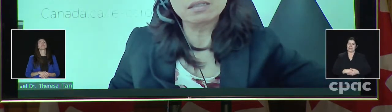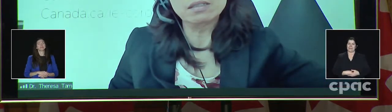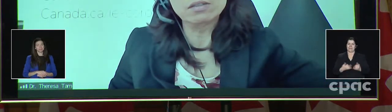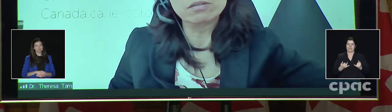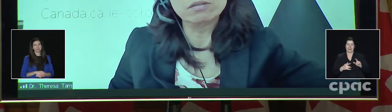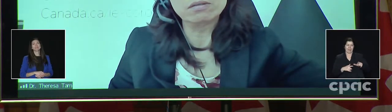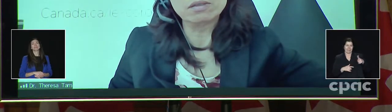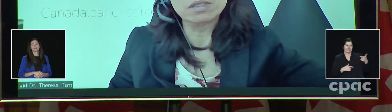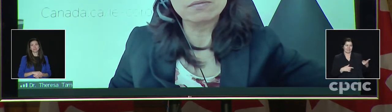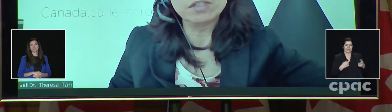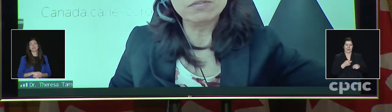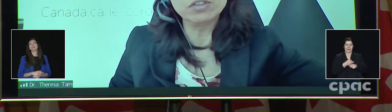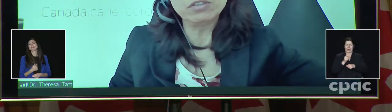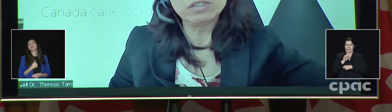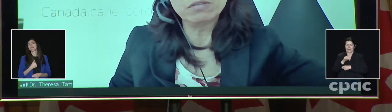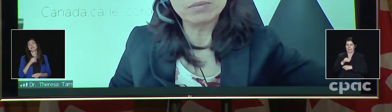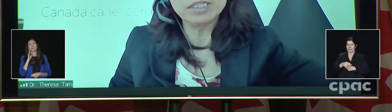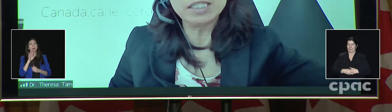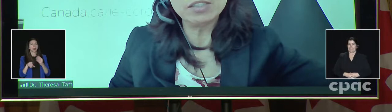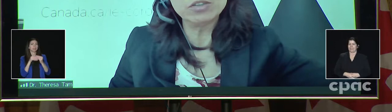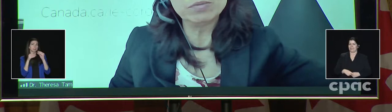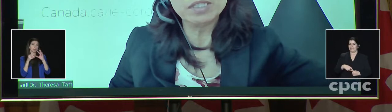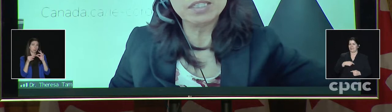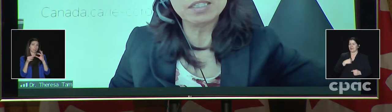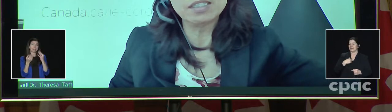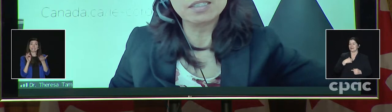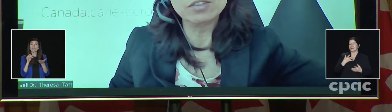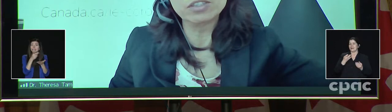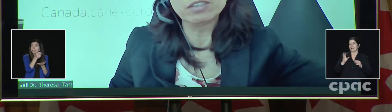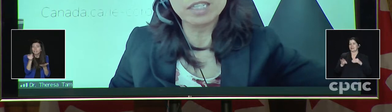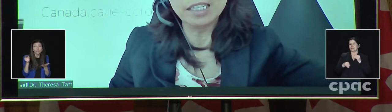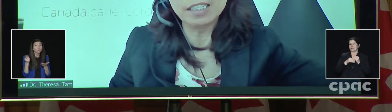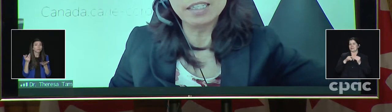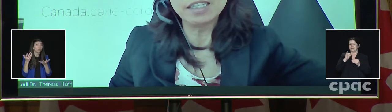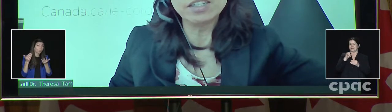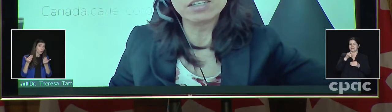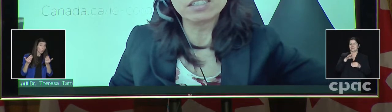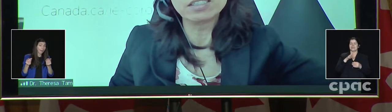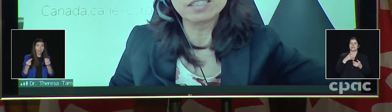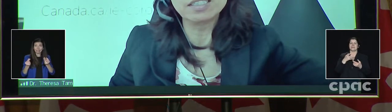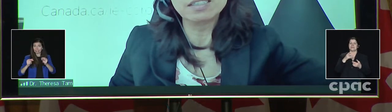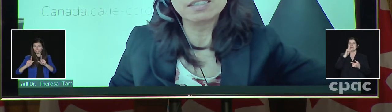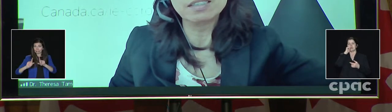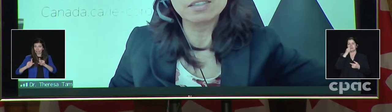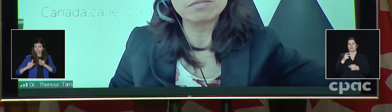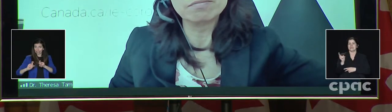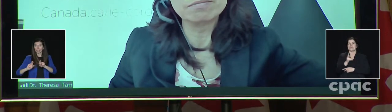that, if you use a rapid test, it should be an additional layer and not